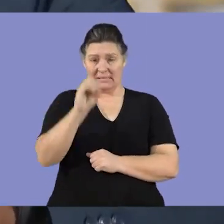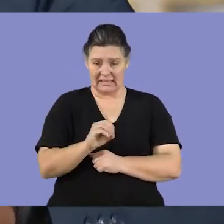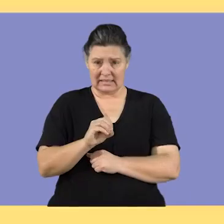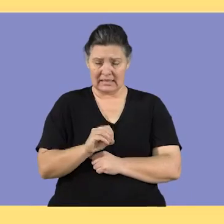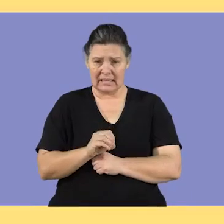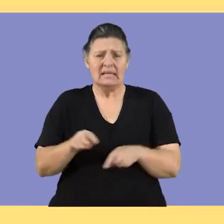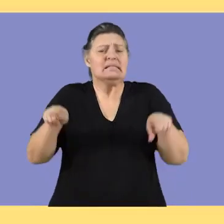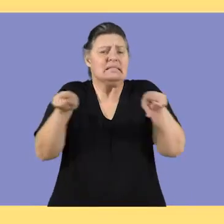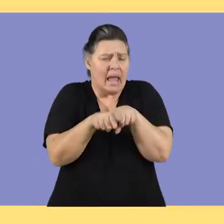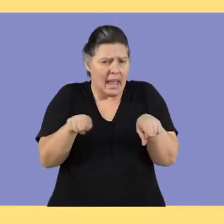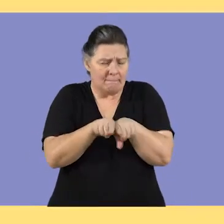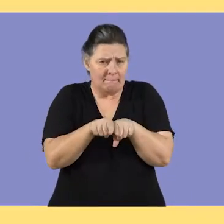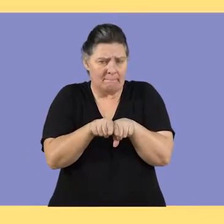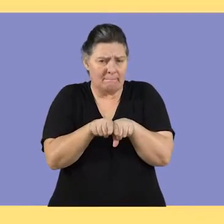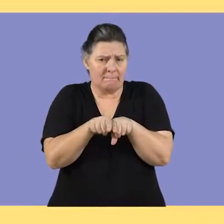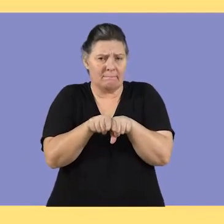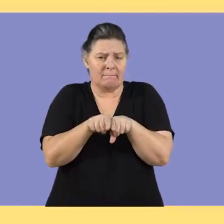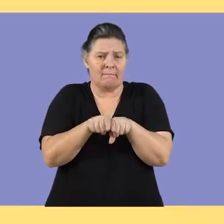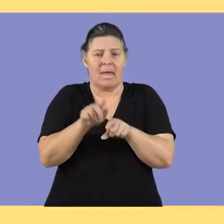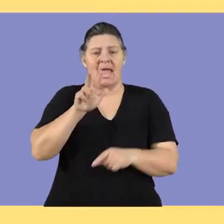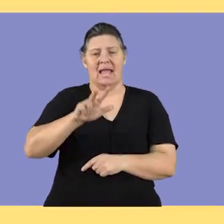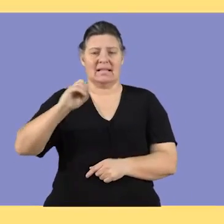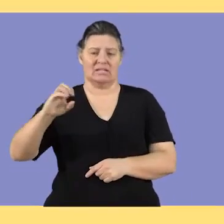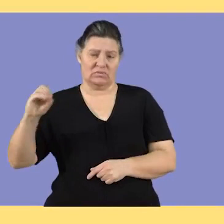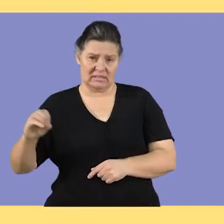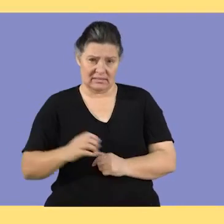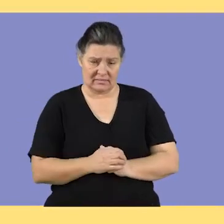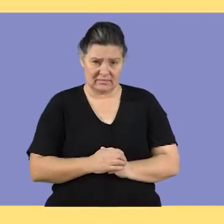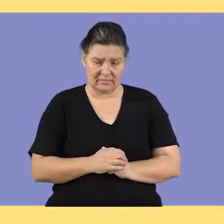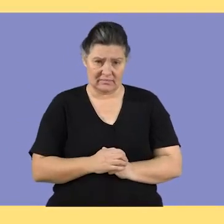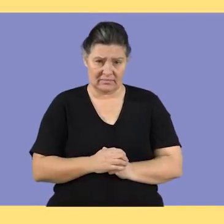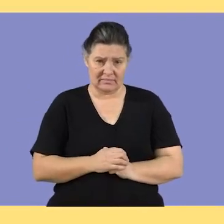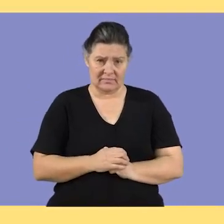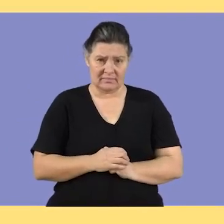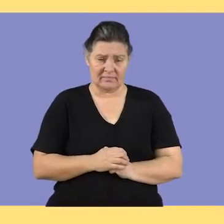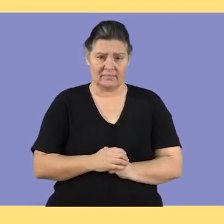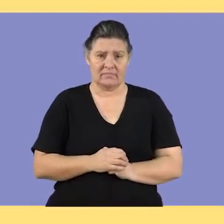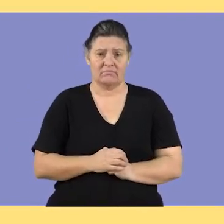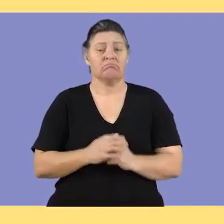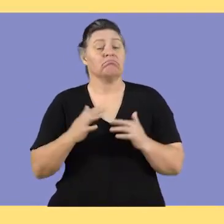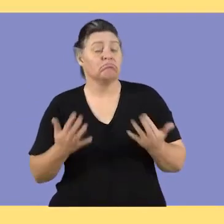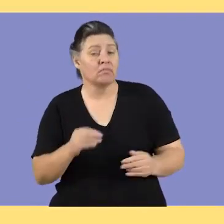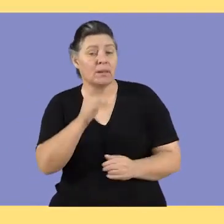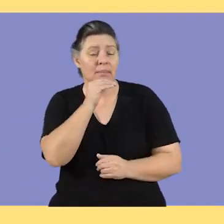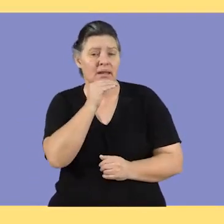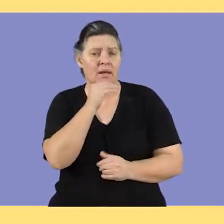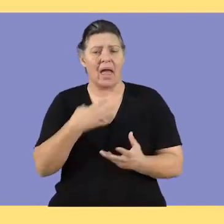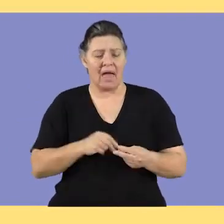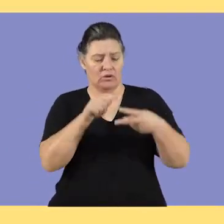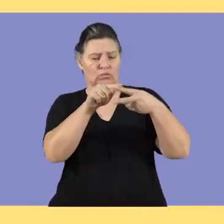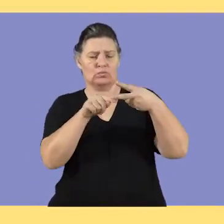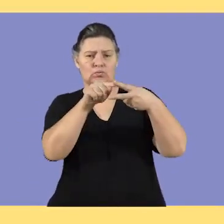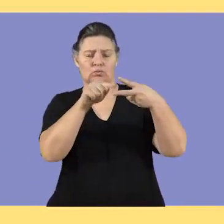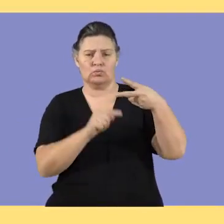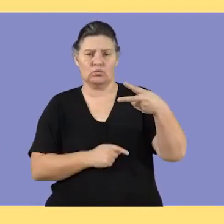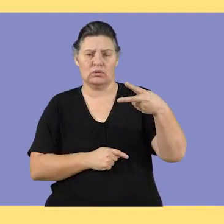100% is equal then to the 800. It is equal to the 800. That means I have